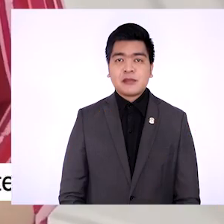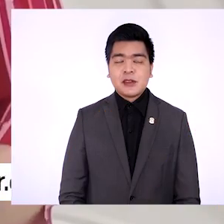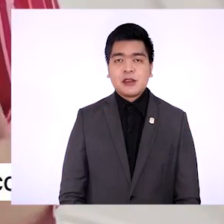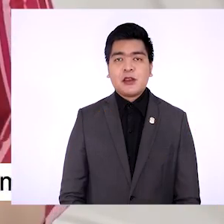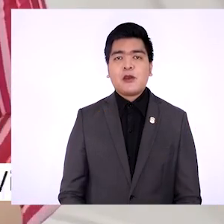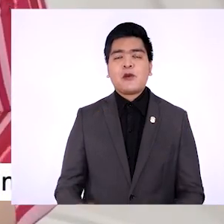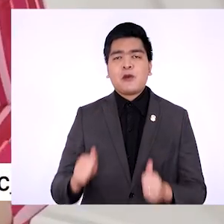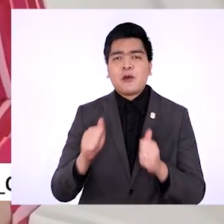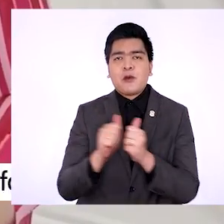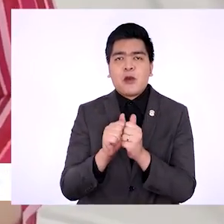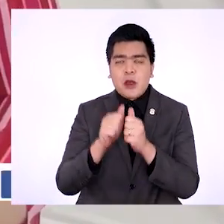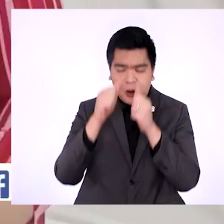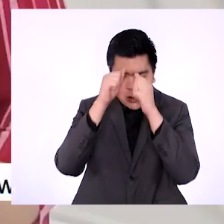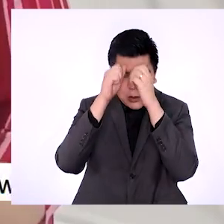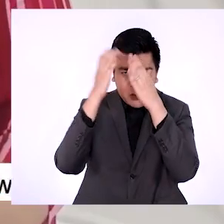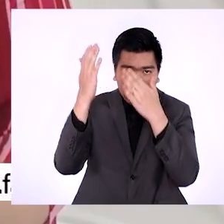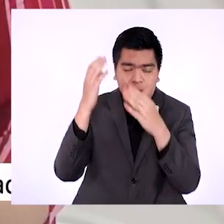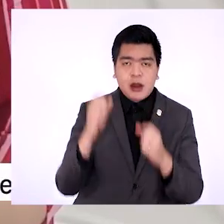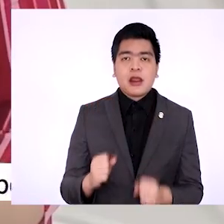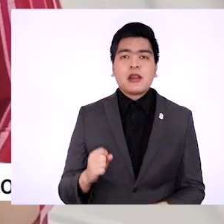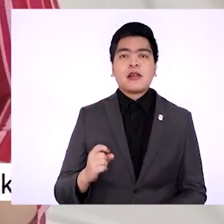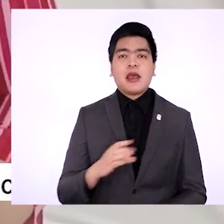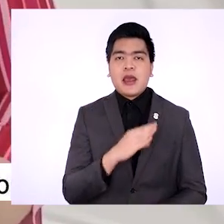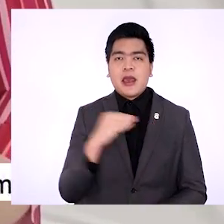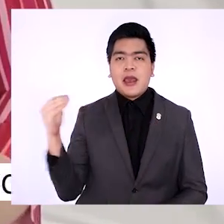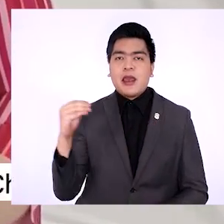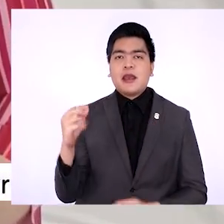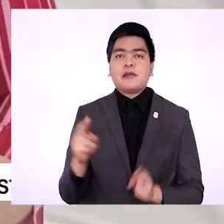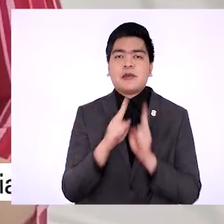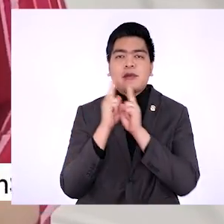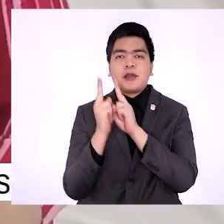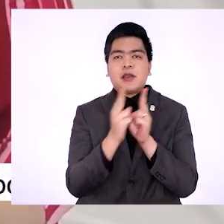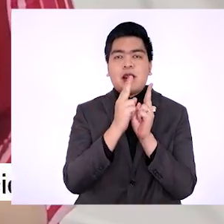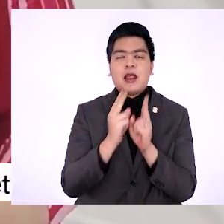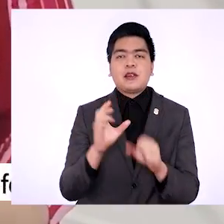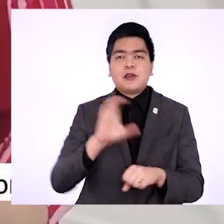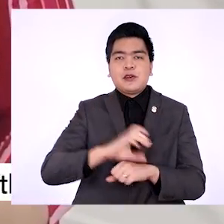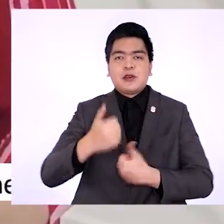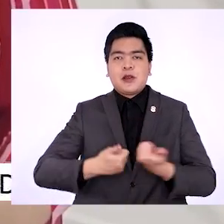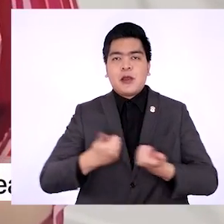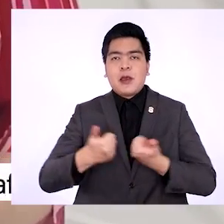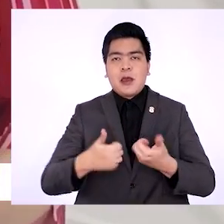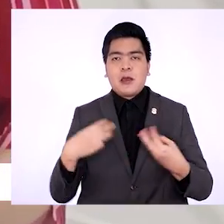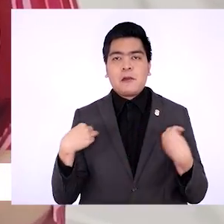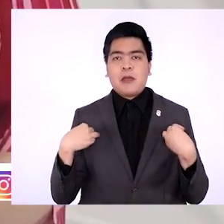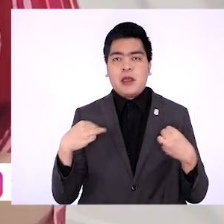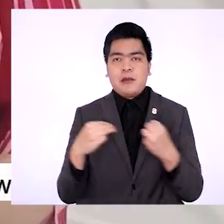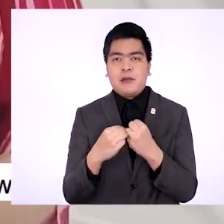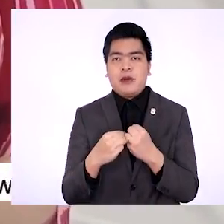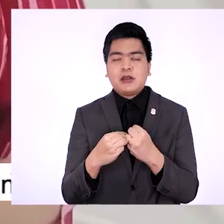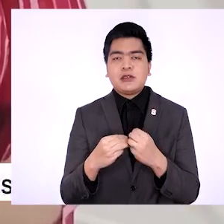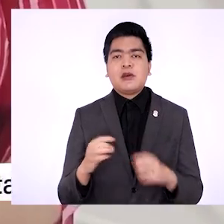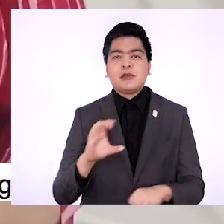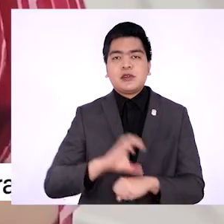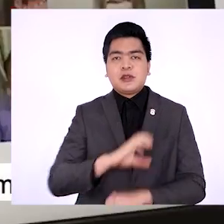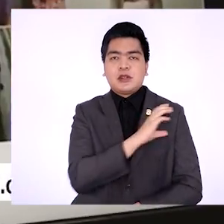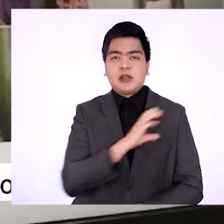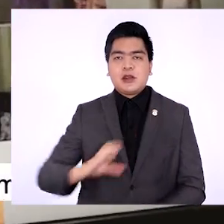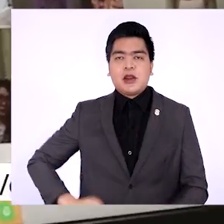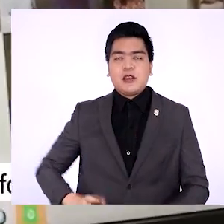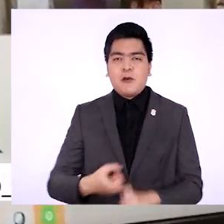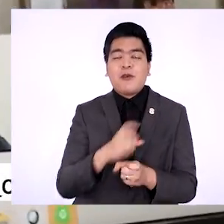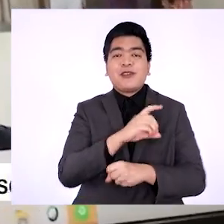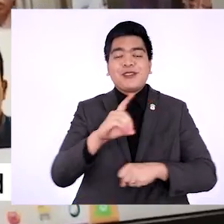With utmost submission and obedience to the church administration, members of the Church of Christ from the district of